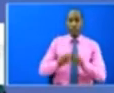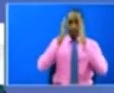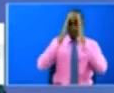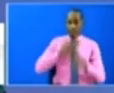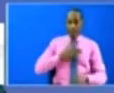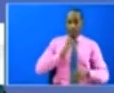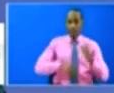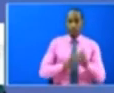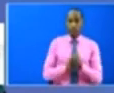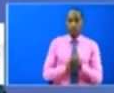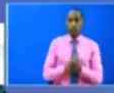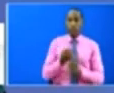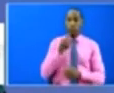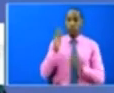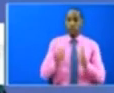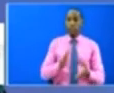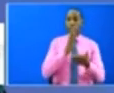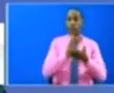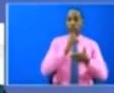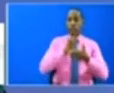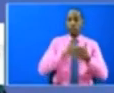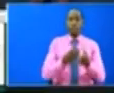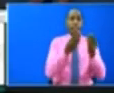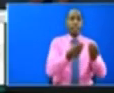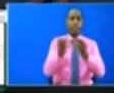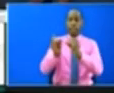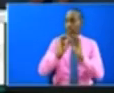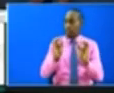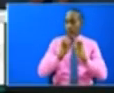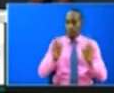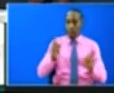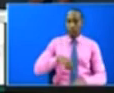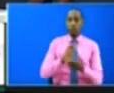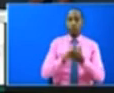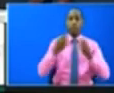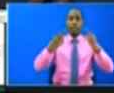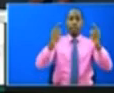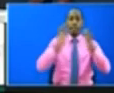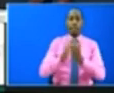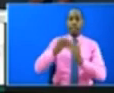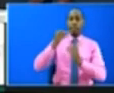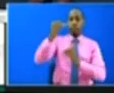is telling the Kenyans the truth, that it is not easy, but we are going to make it. The